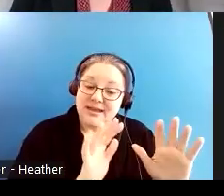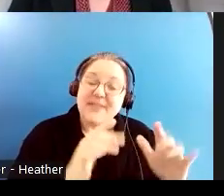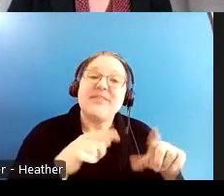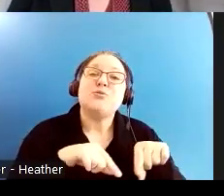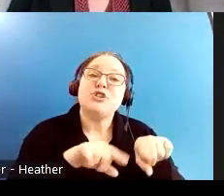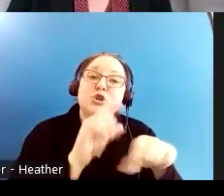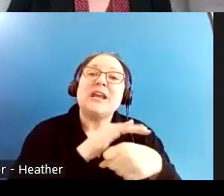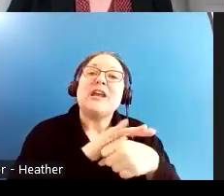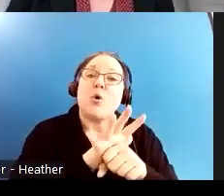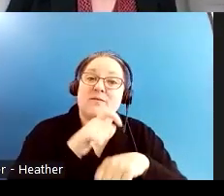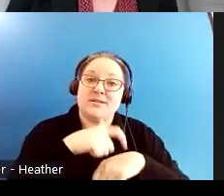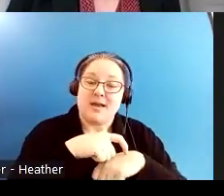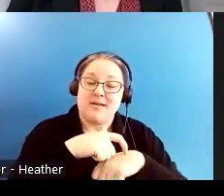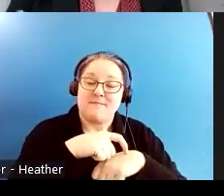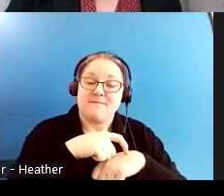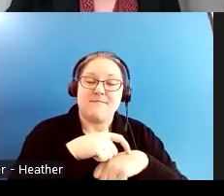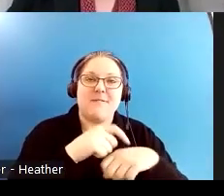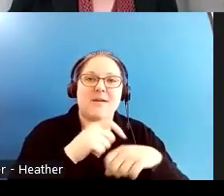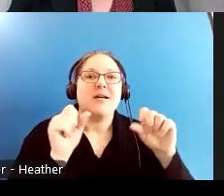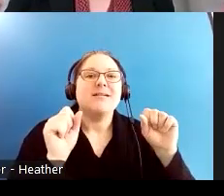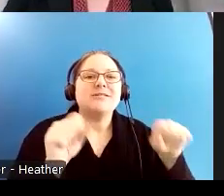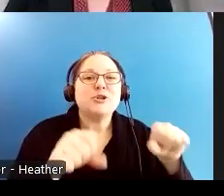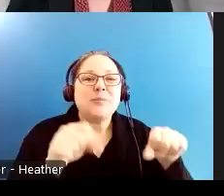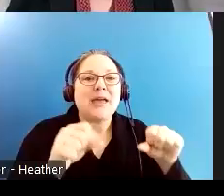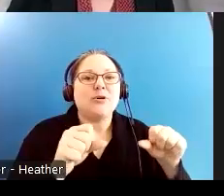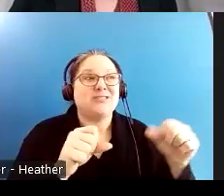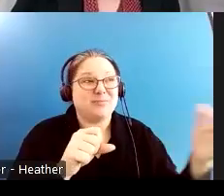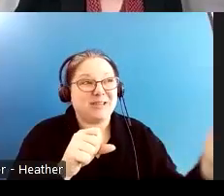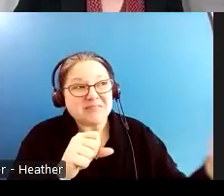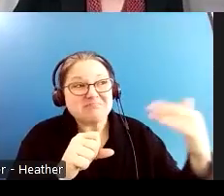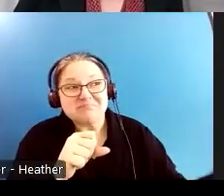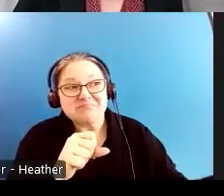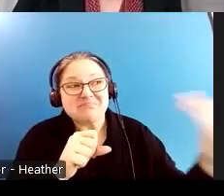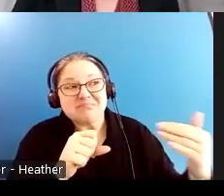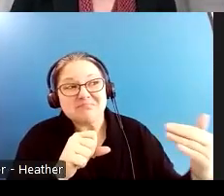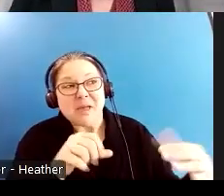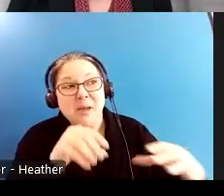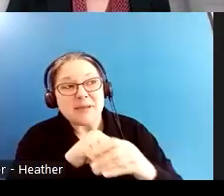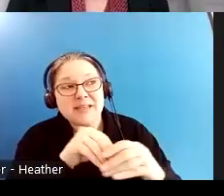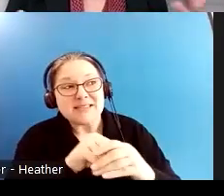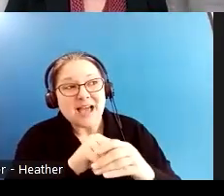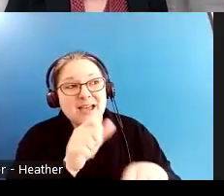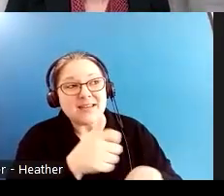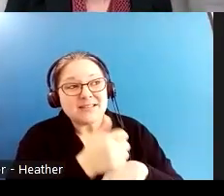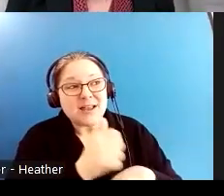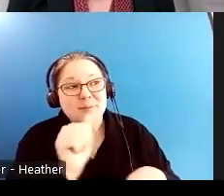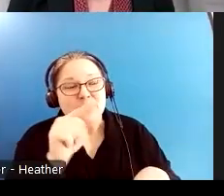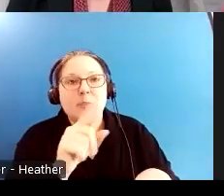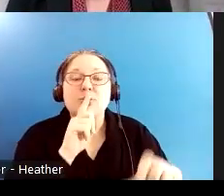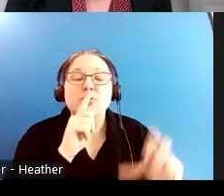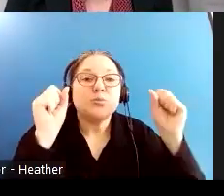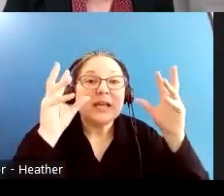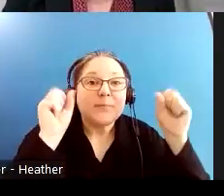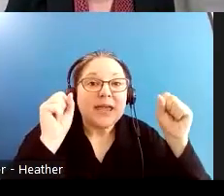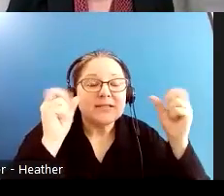So being able to see him inside and live in this apartment was just really amazing. But of course, as many of